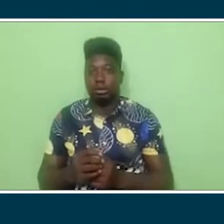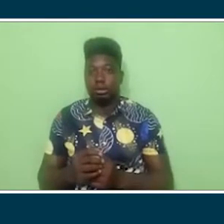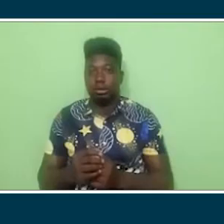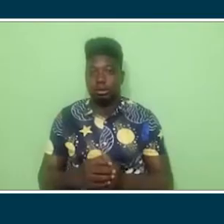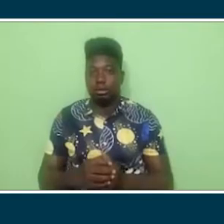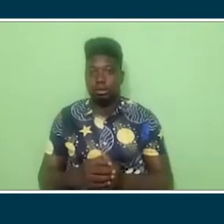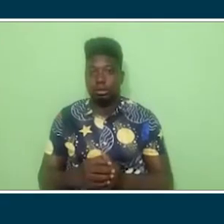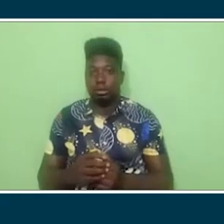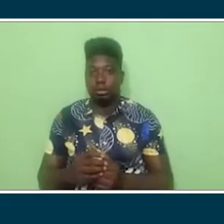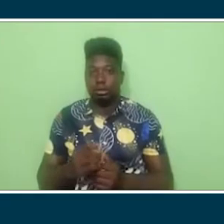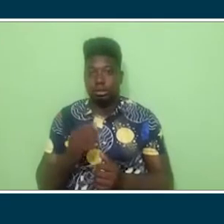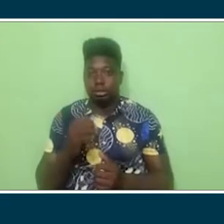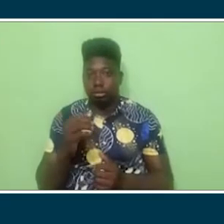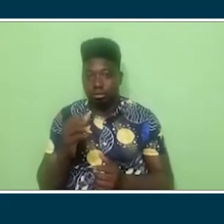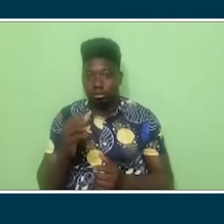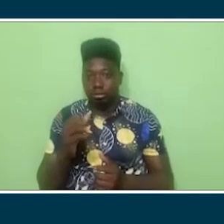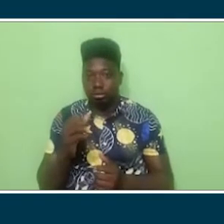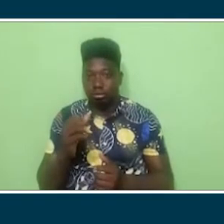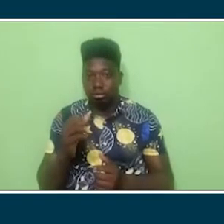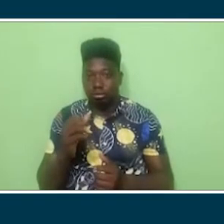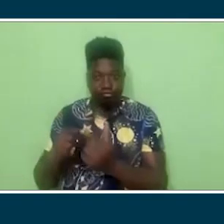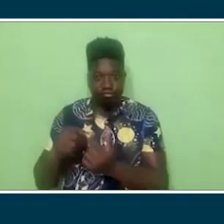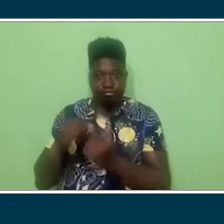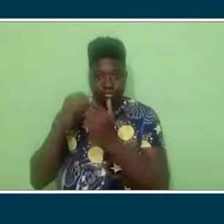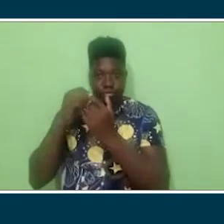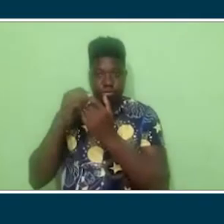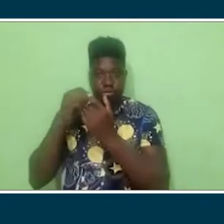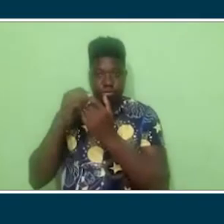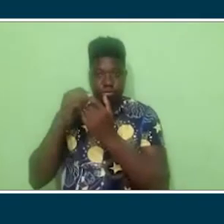of specifics, the generic claim